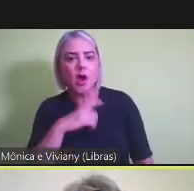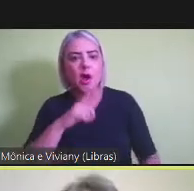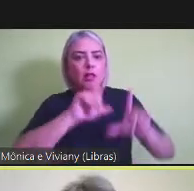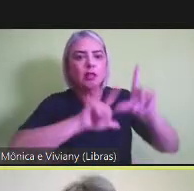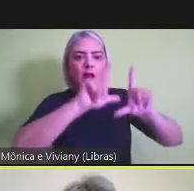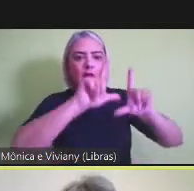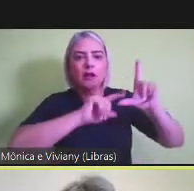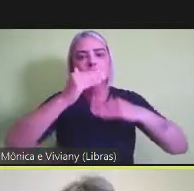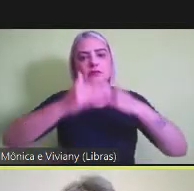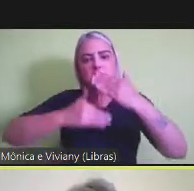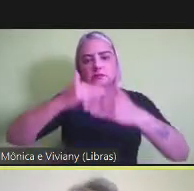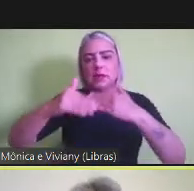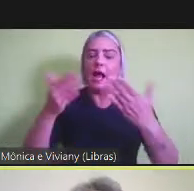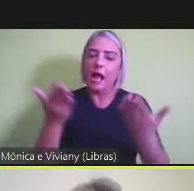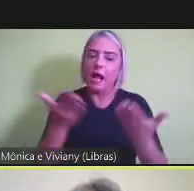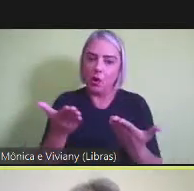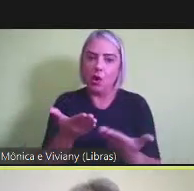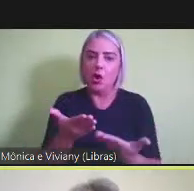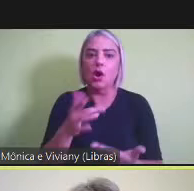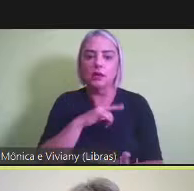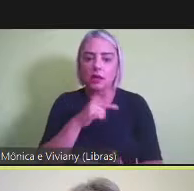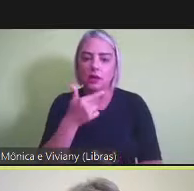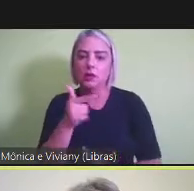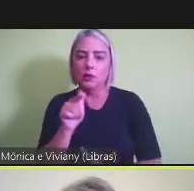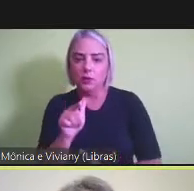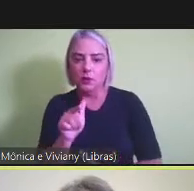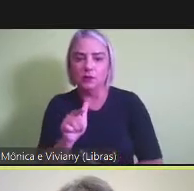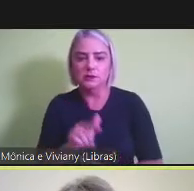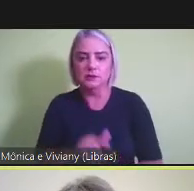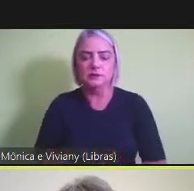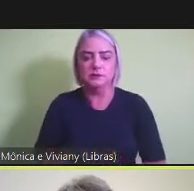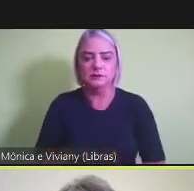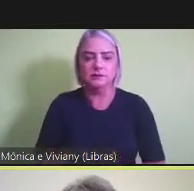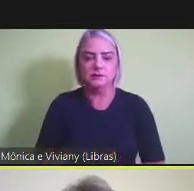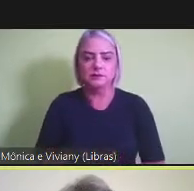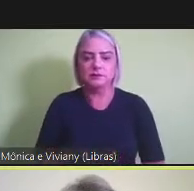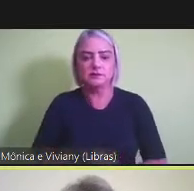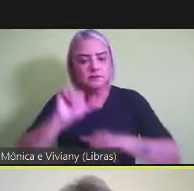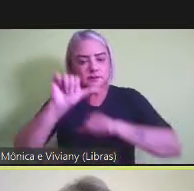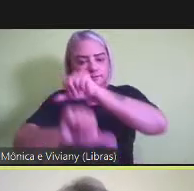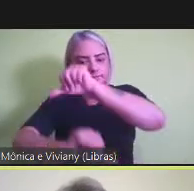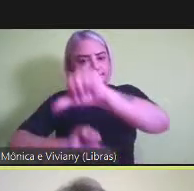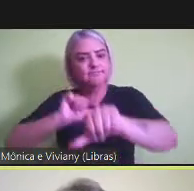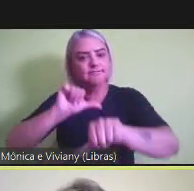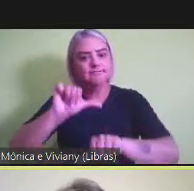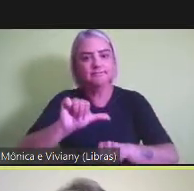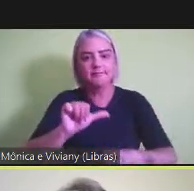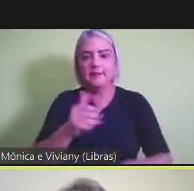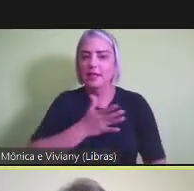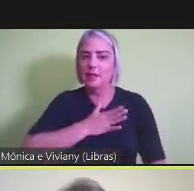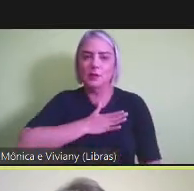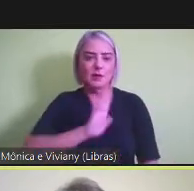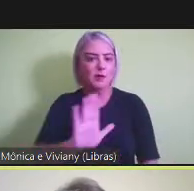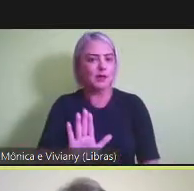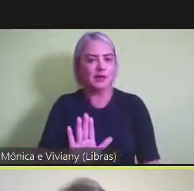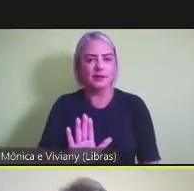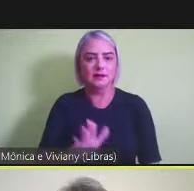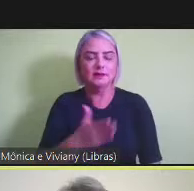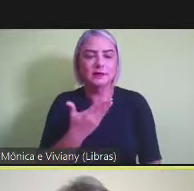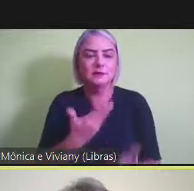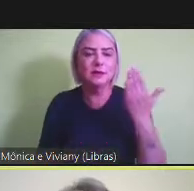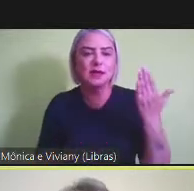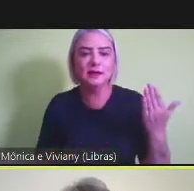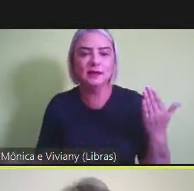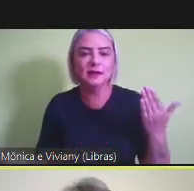even know or weren't aware of it, and nowadays the media and some